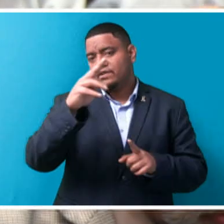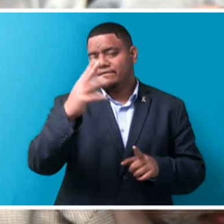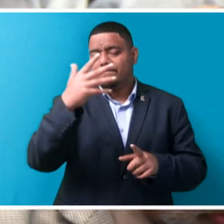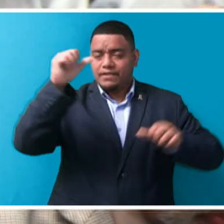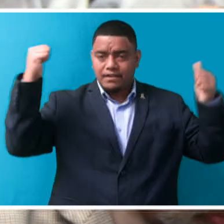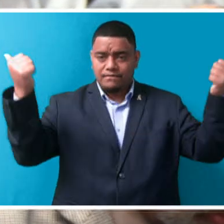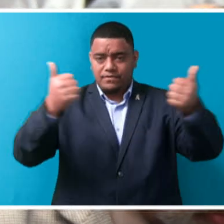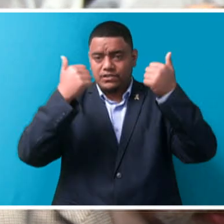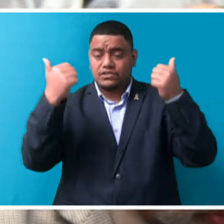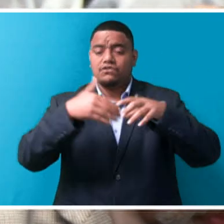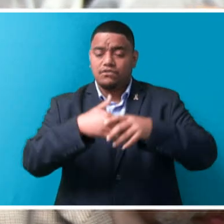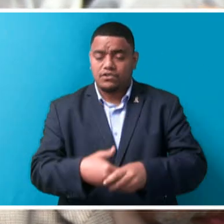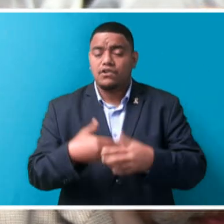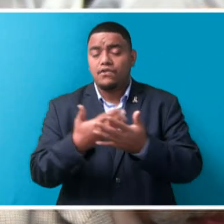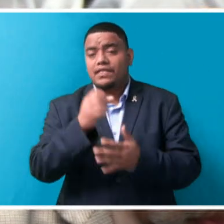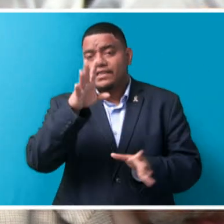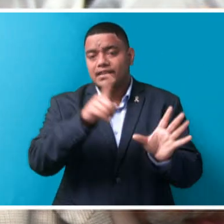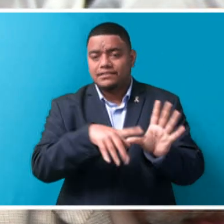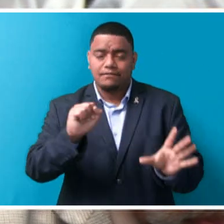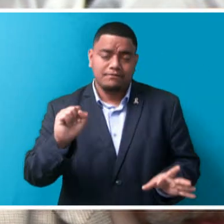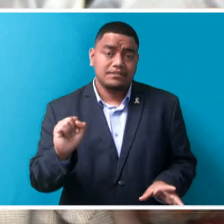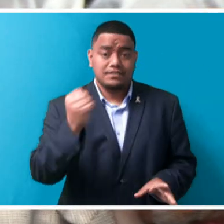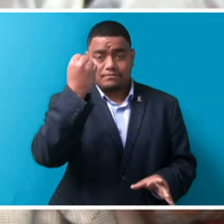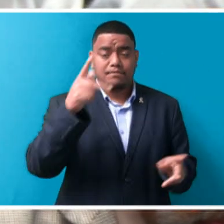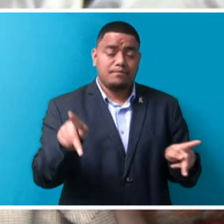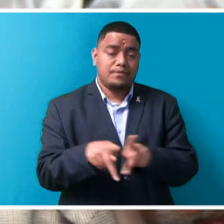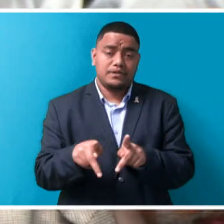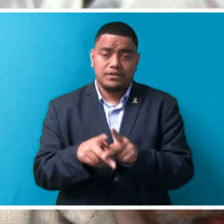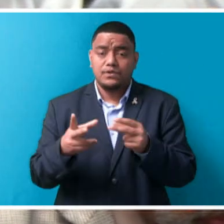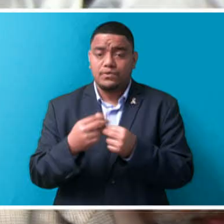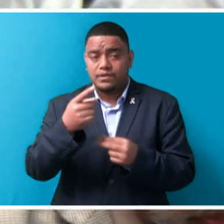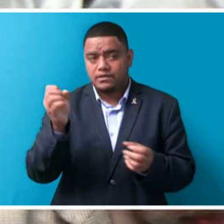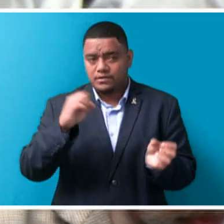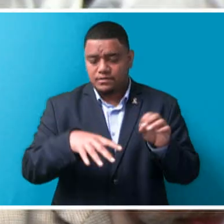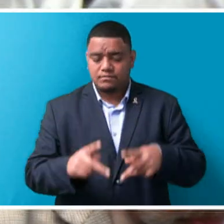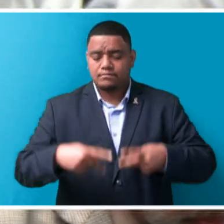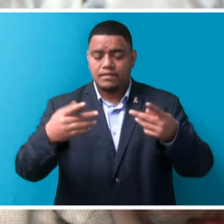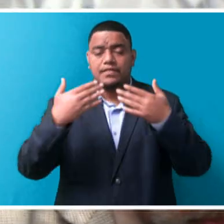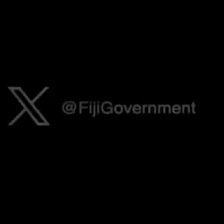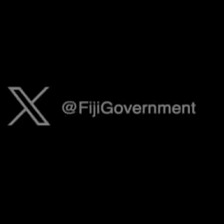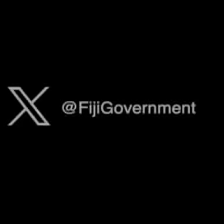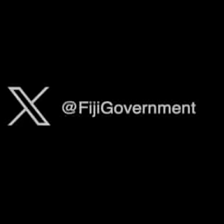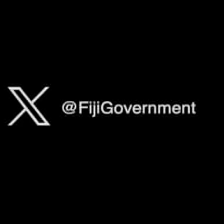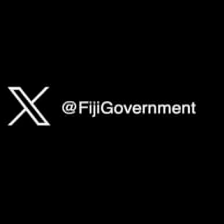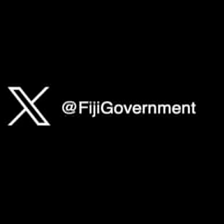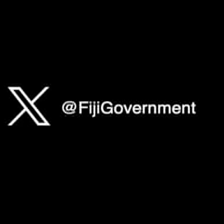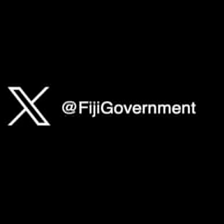and congratulate them on their 10 years of successful partnership with Prouds to distribute the products. Thank you, Mr. Speaker. Sir.